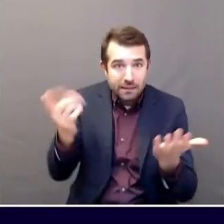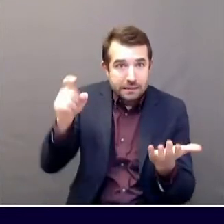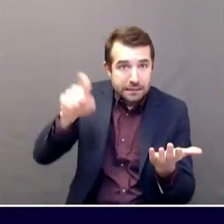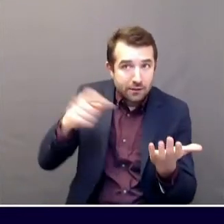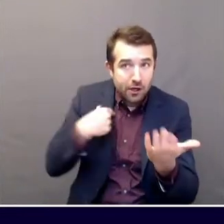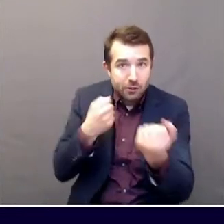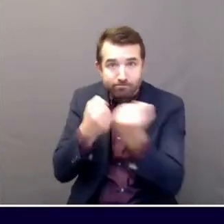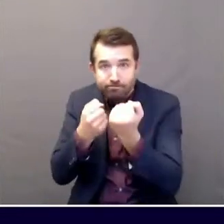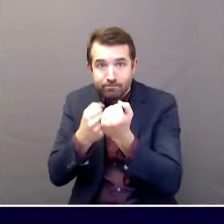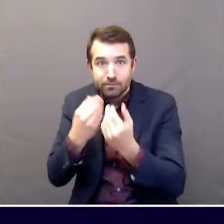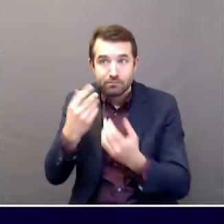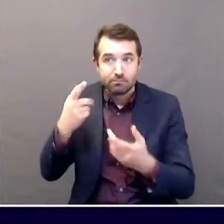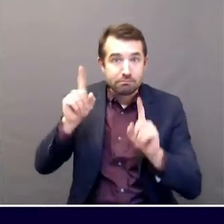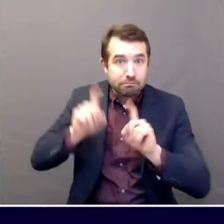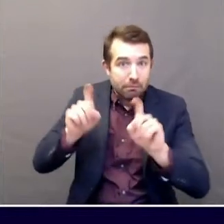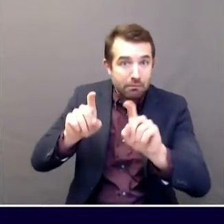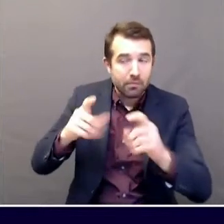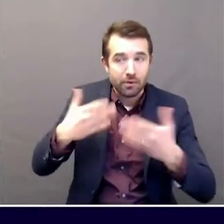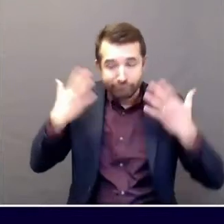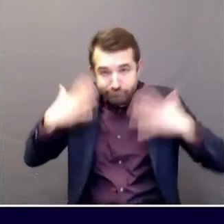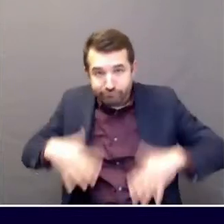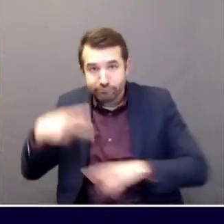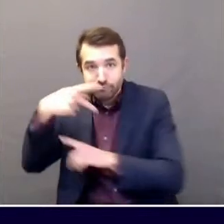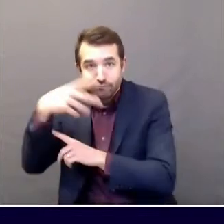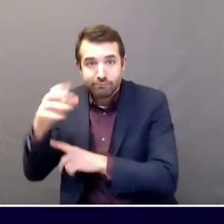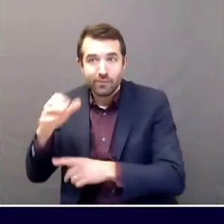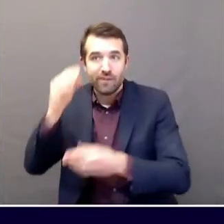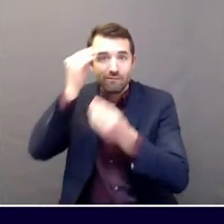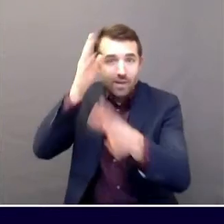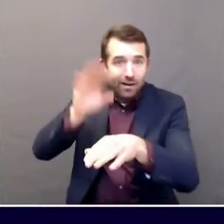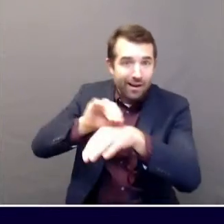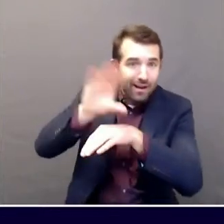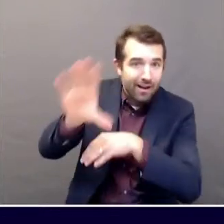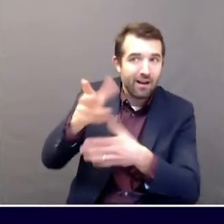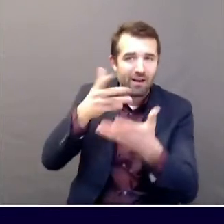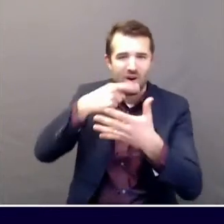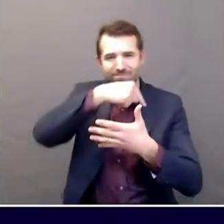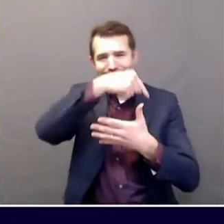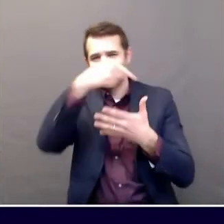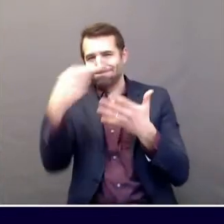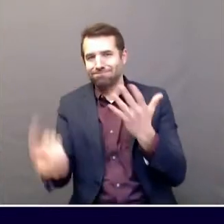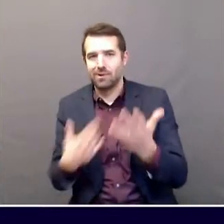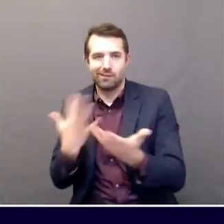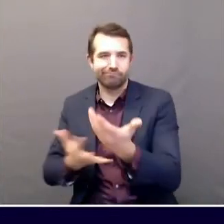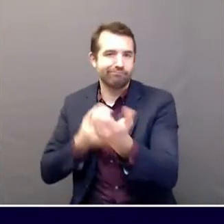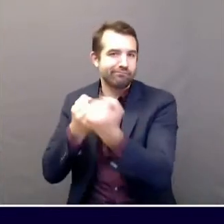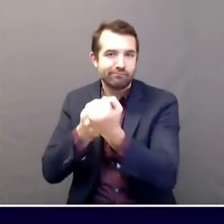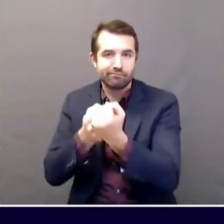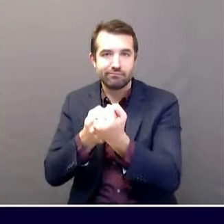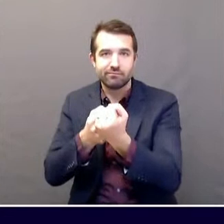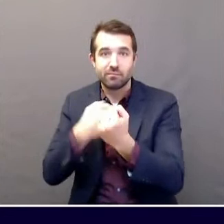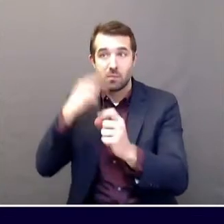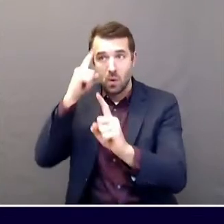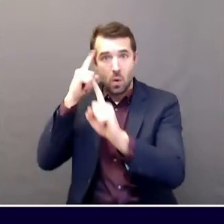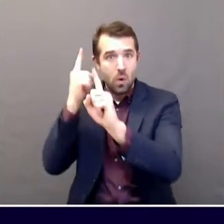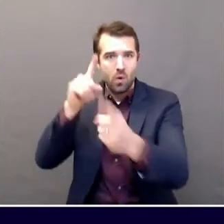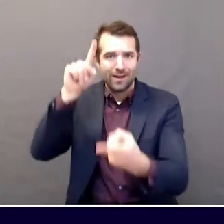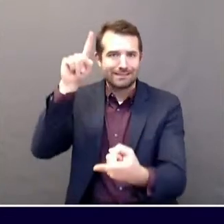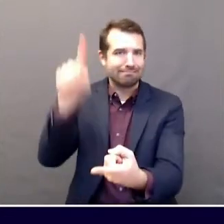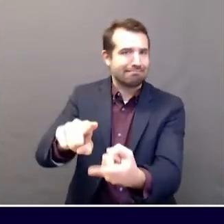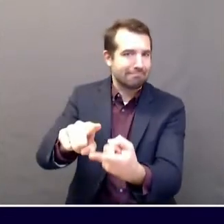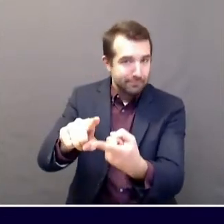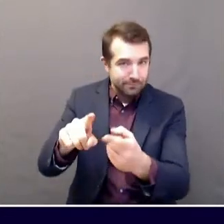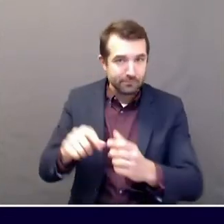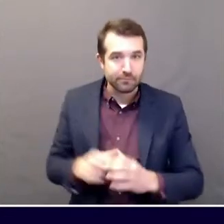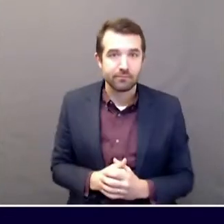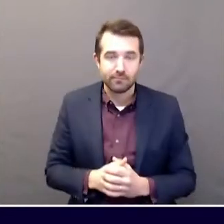testing, PPE, and infection control perspective to try to reduce the number of subsequent cases of COVID-19